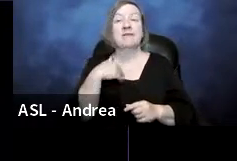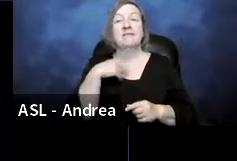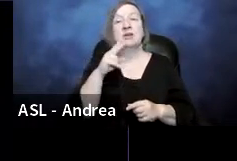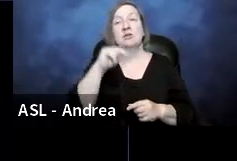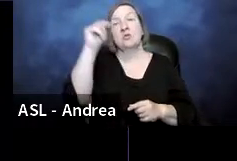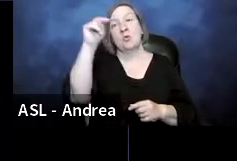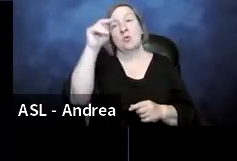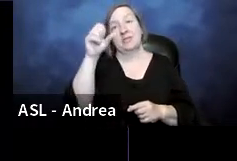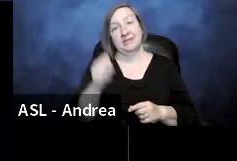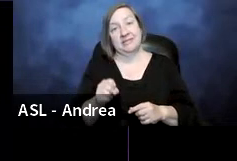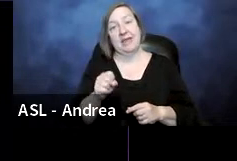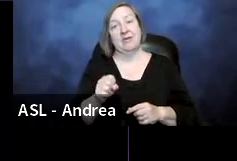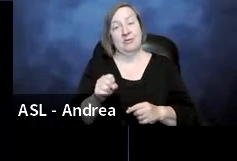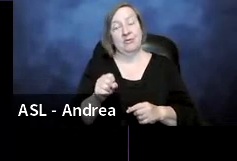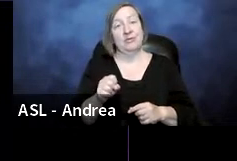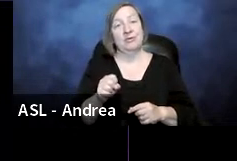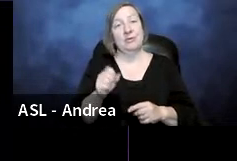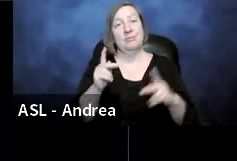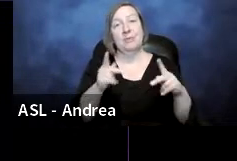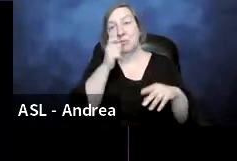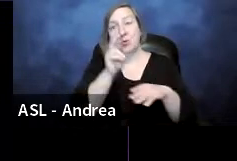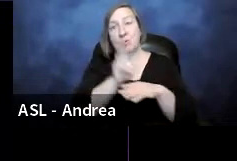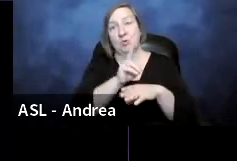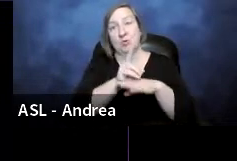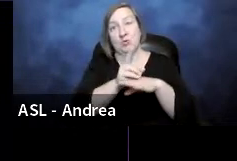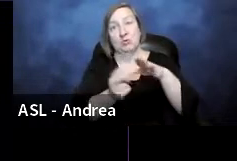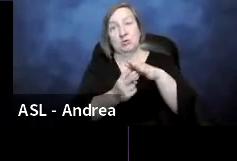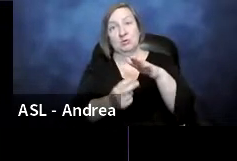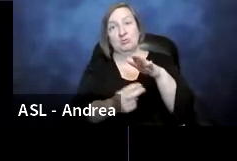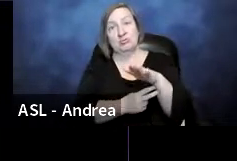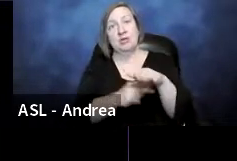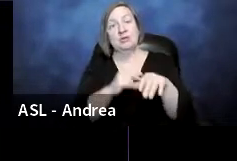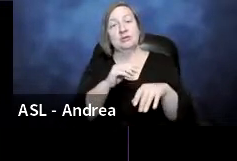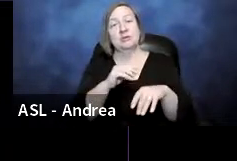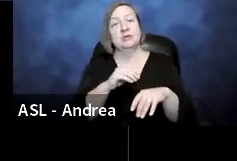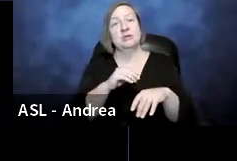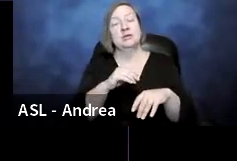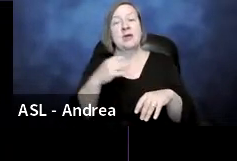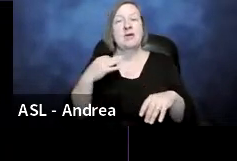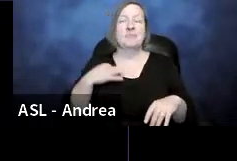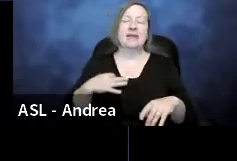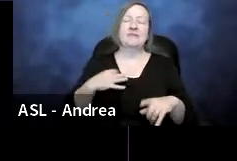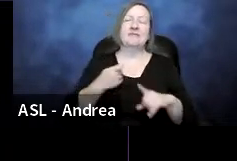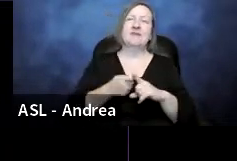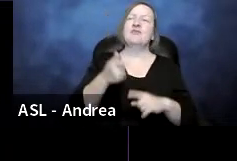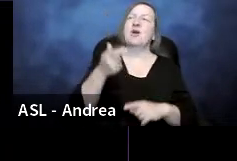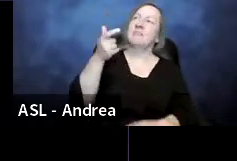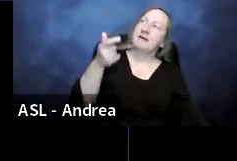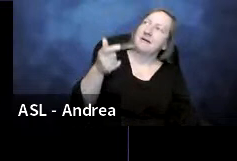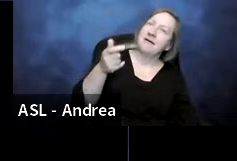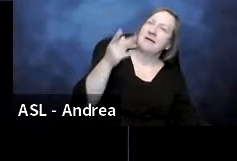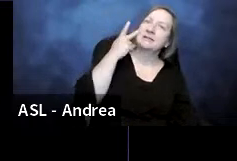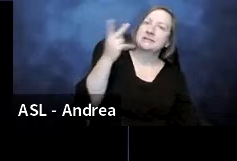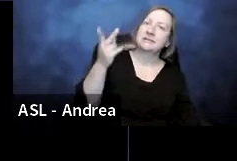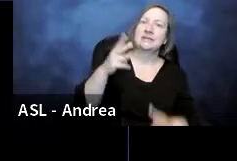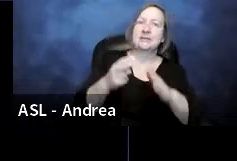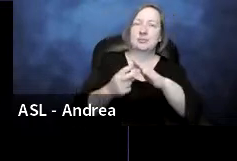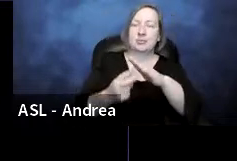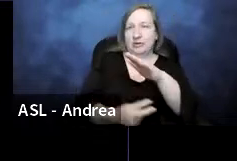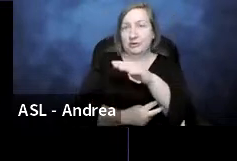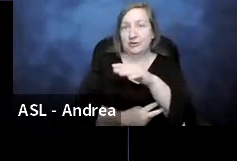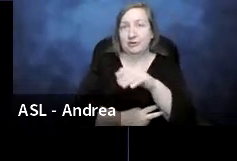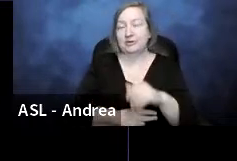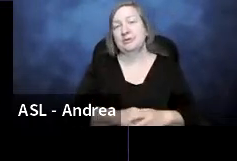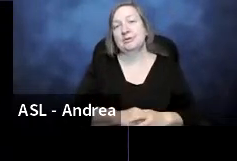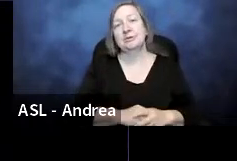have a north-south axis. The users of the bridge, those that are on deck, those that are benefiting from the presence of the bridge.